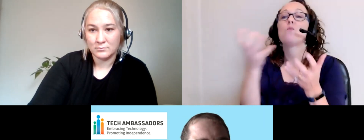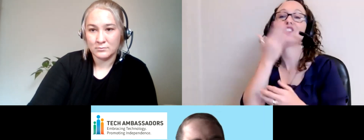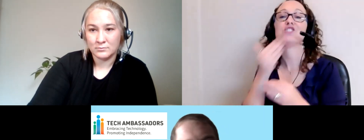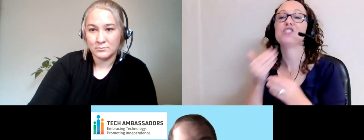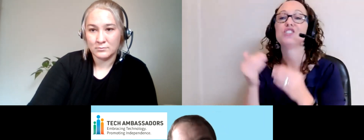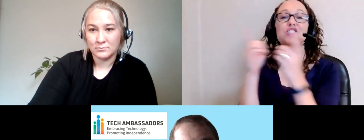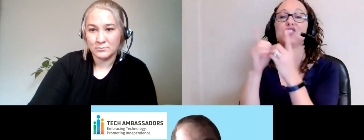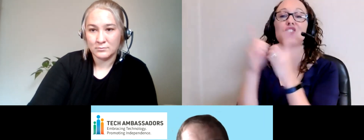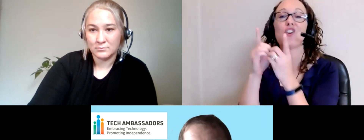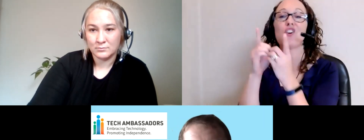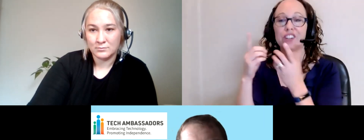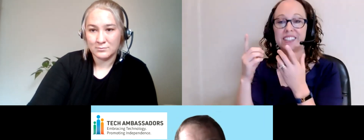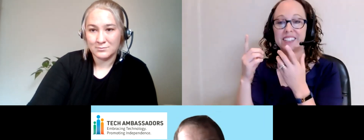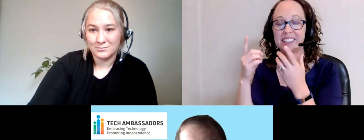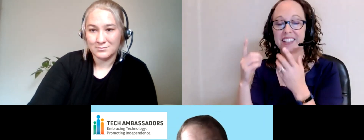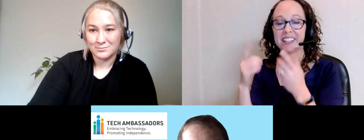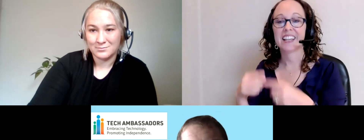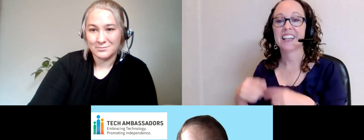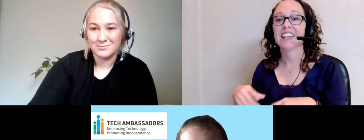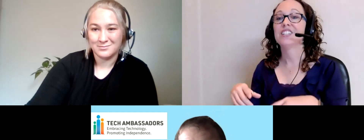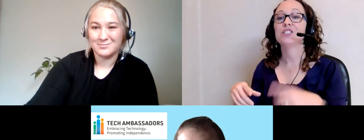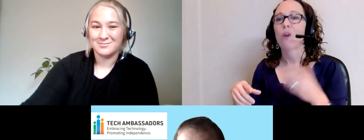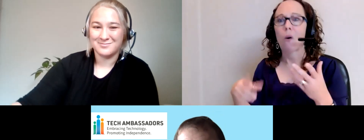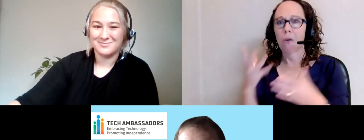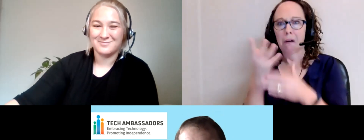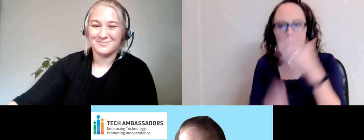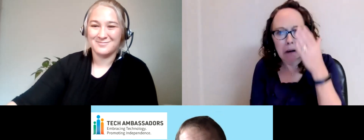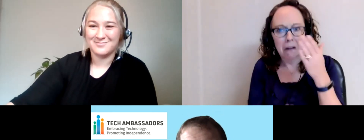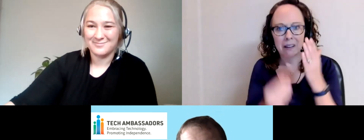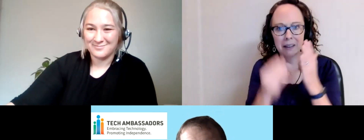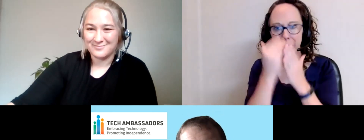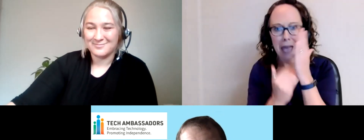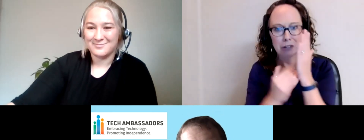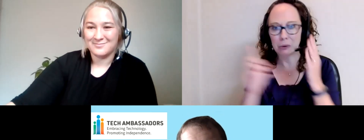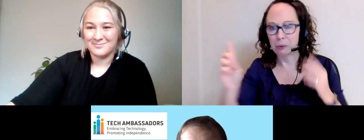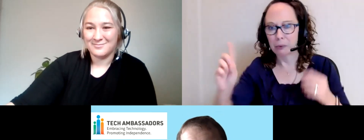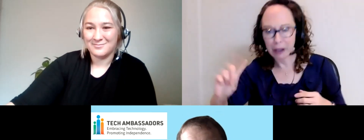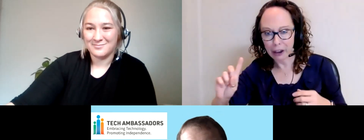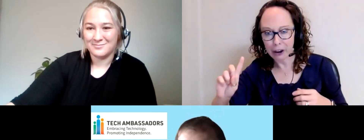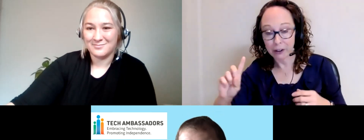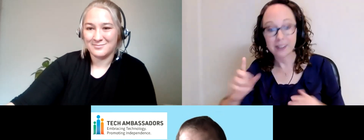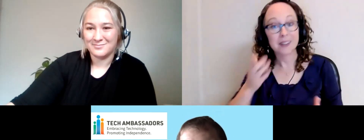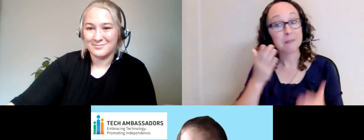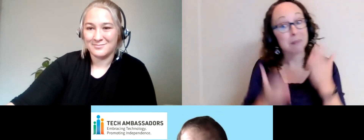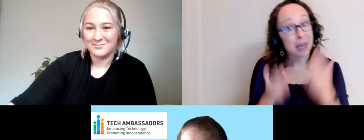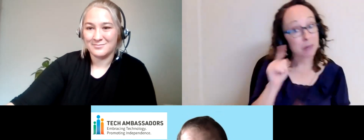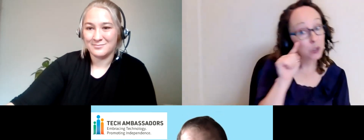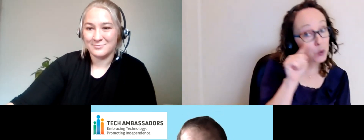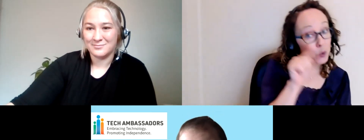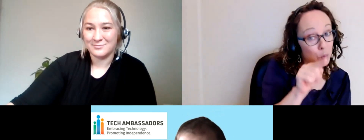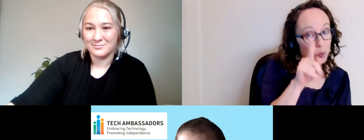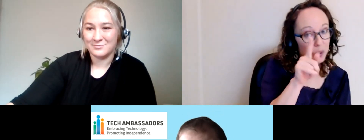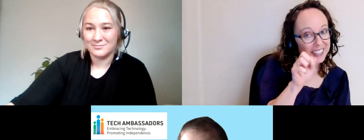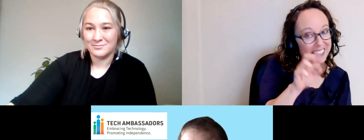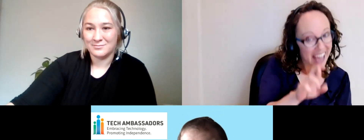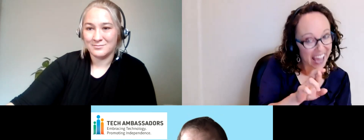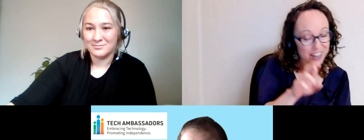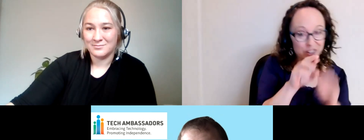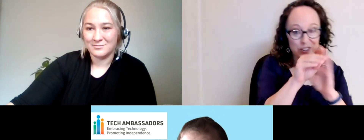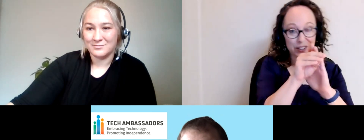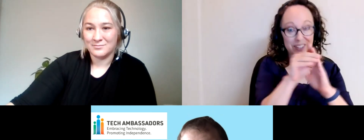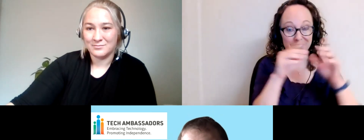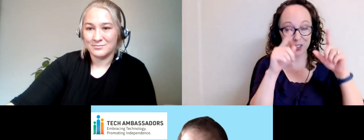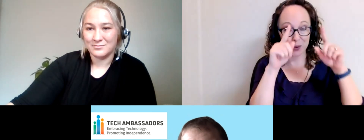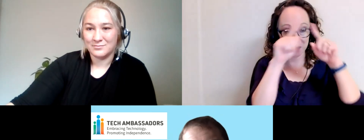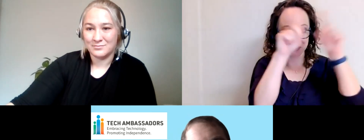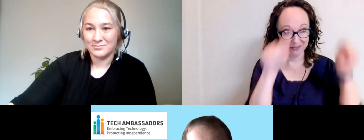menu to us? Yeah, I actually yesterday in Cincinnati wish